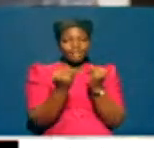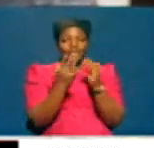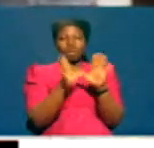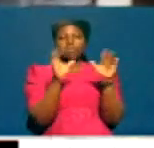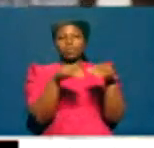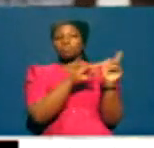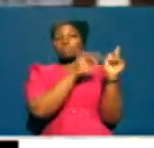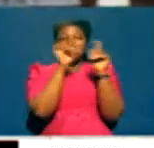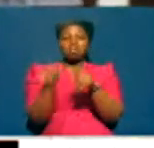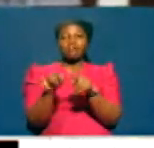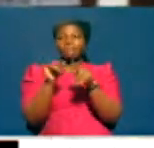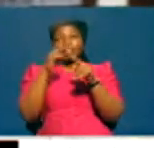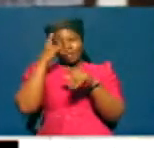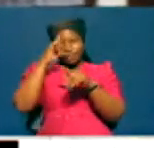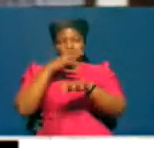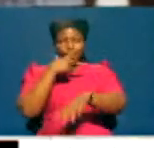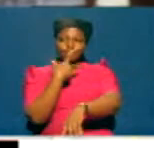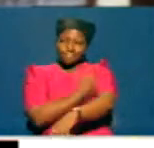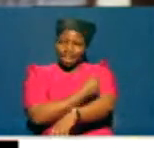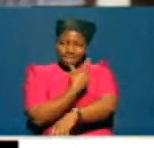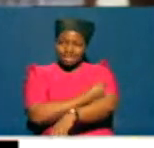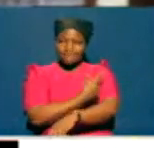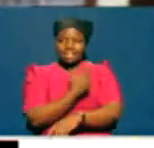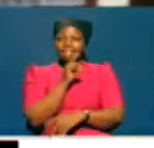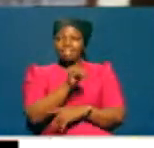come for the vaccine.